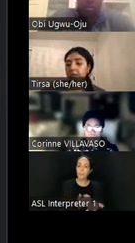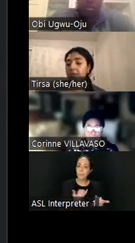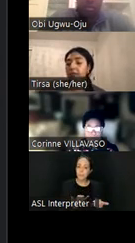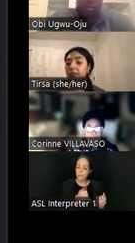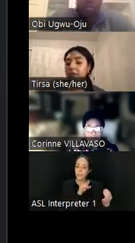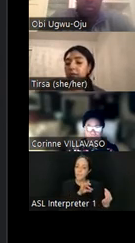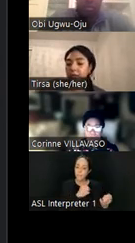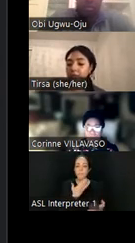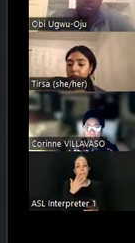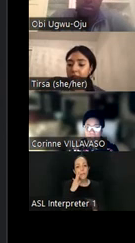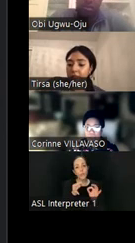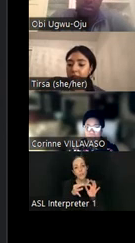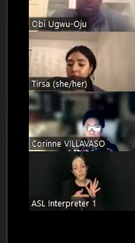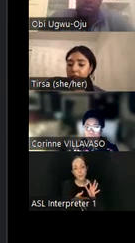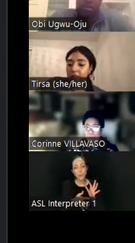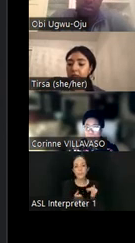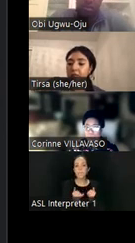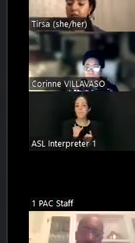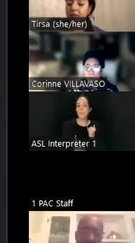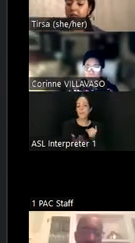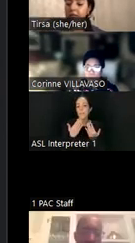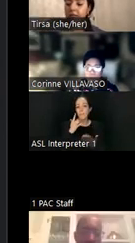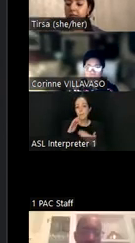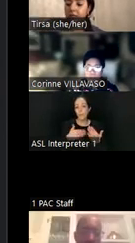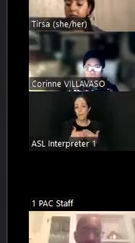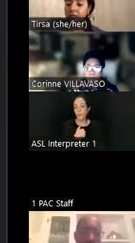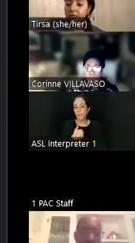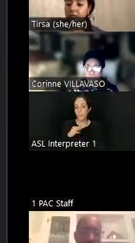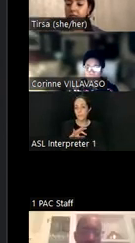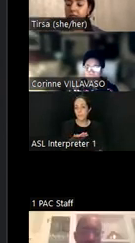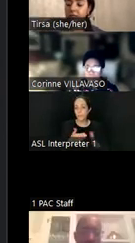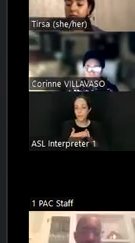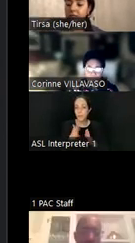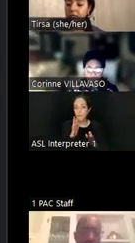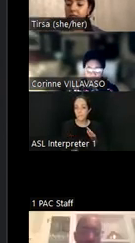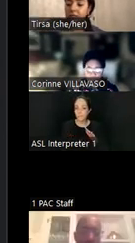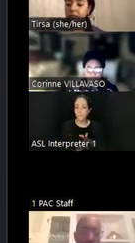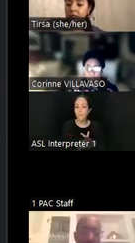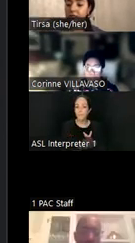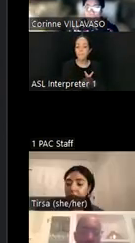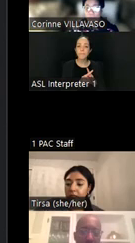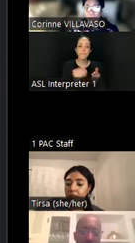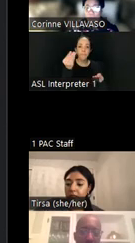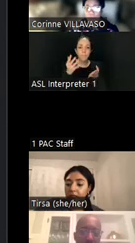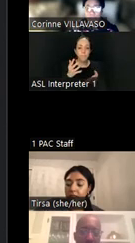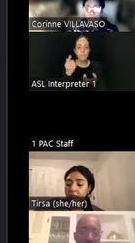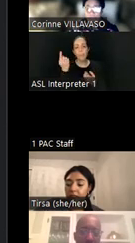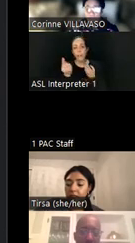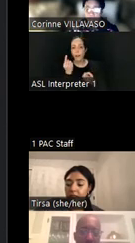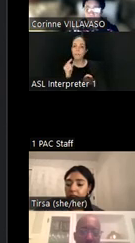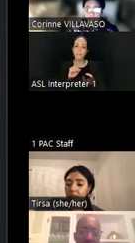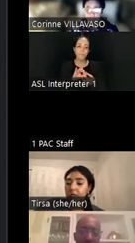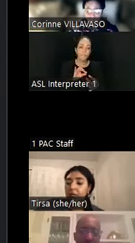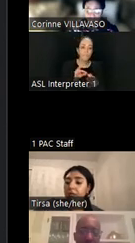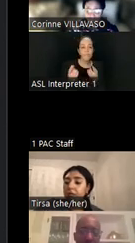the interpreters. Finally, thank you to the members of the community for attending and contributing your thoughts and questions. If you're not already signed up